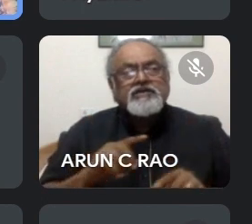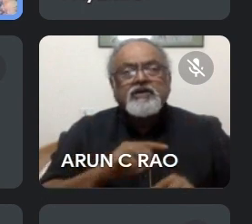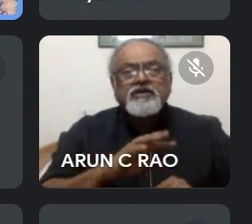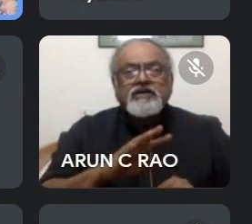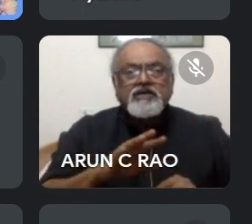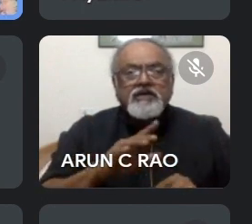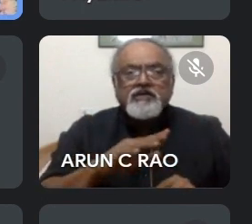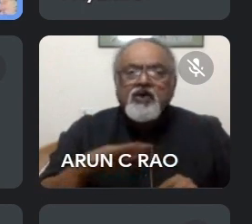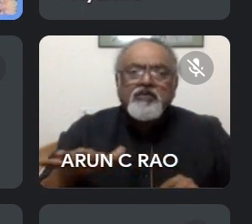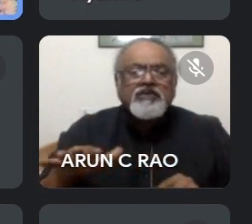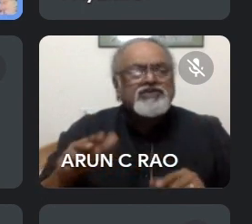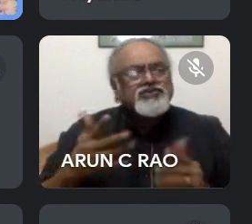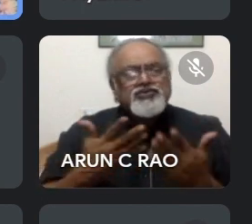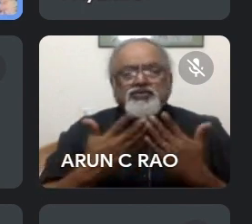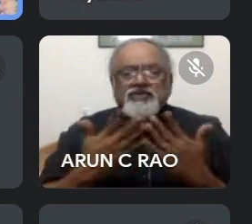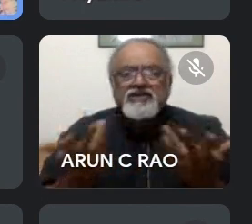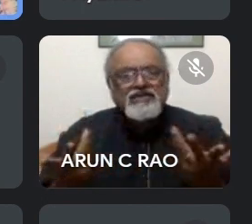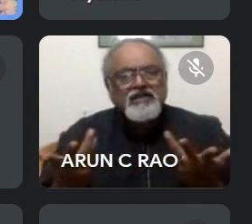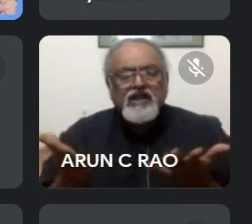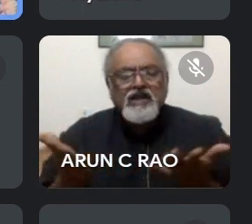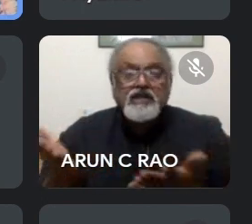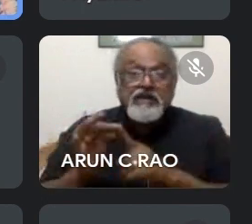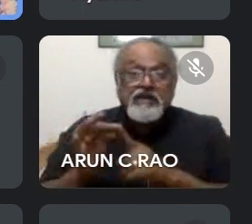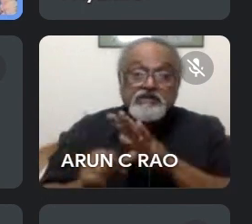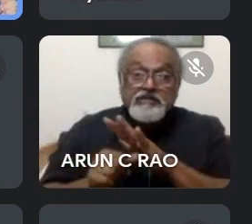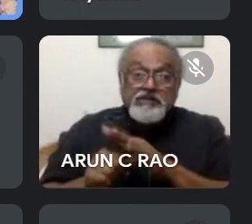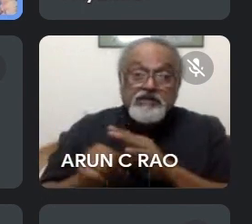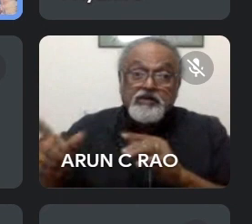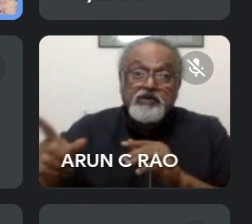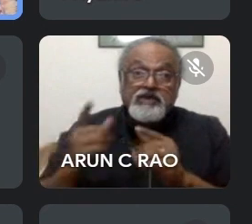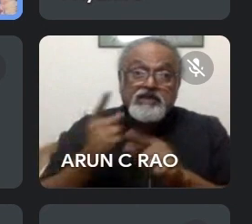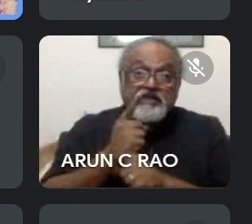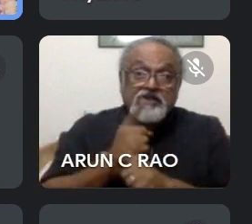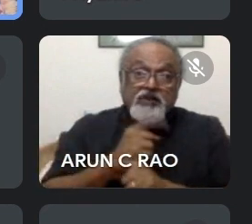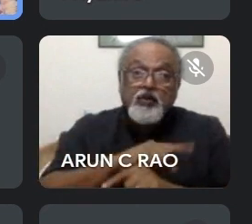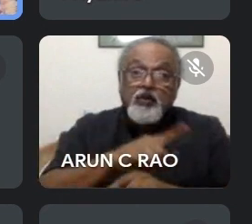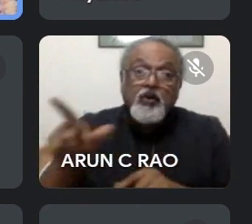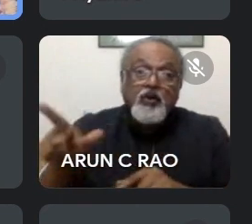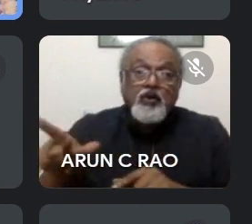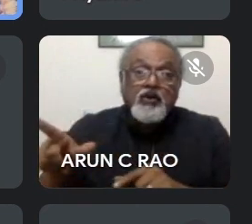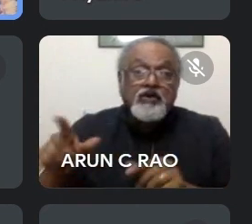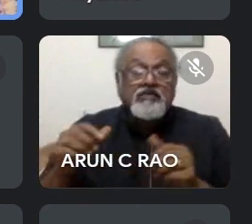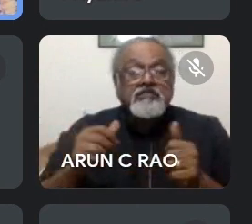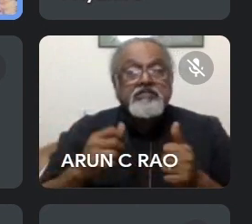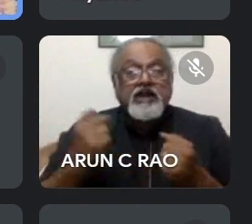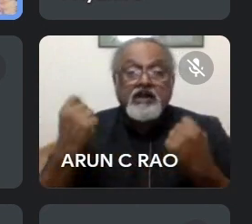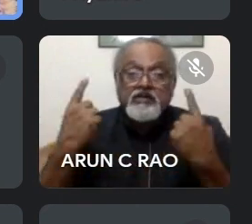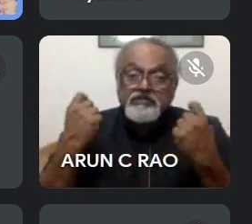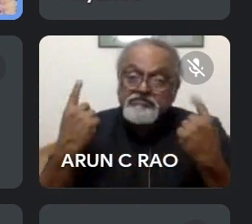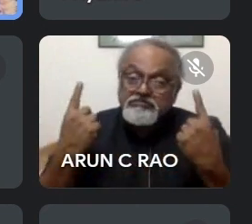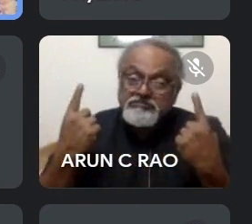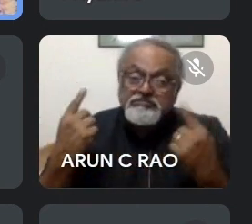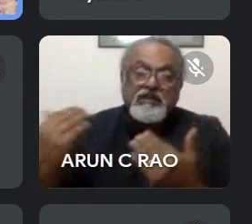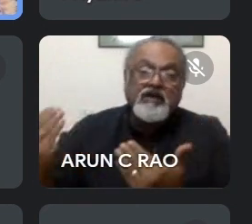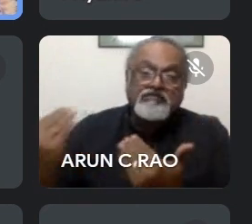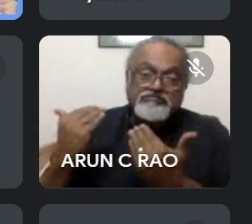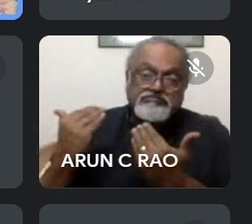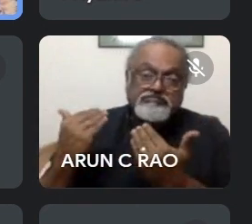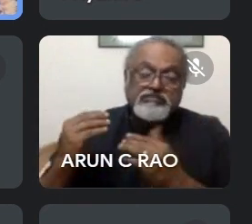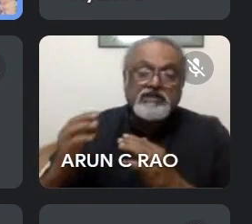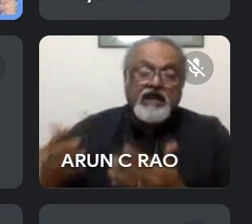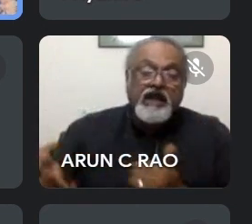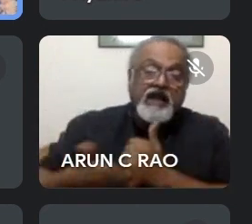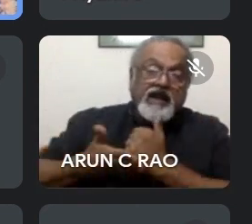High, and there the principal and my faculty and all were very accommodative of me, and they helped me out through